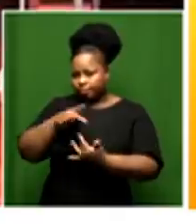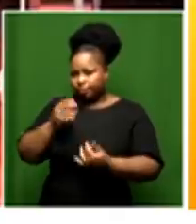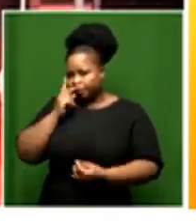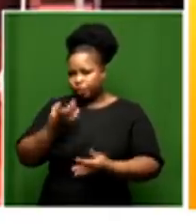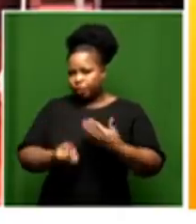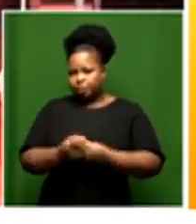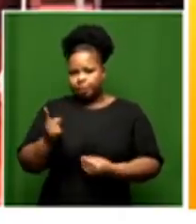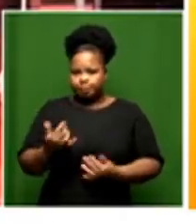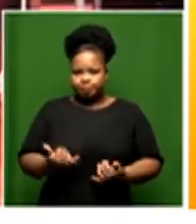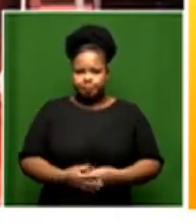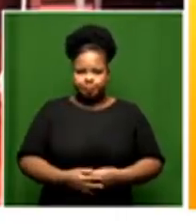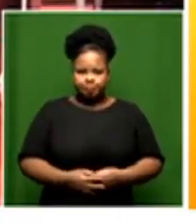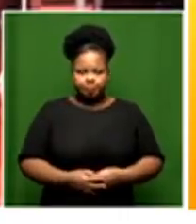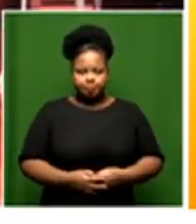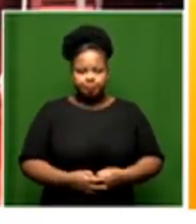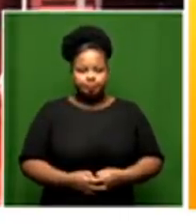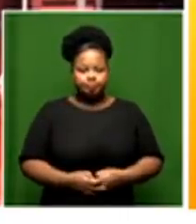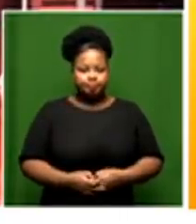see and what can you tell us at this point?